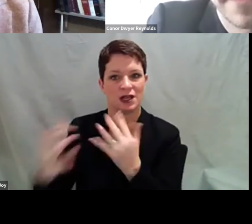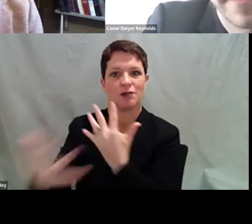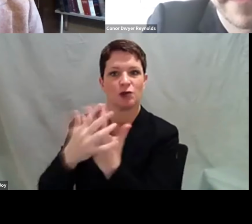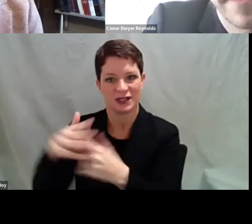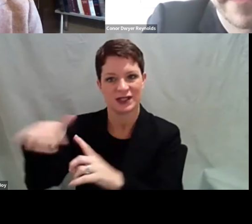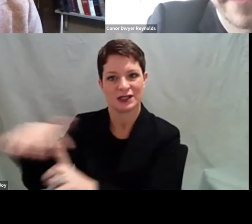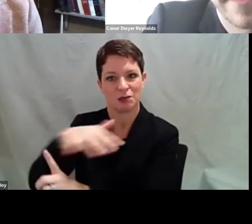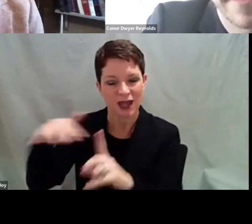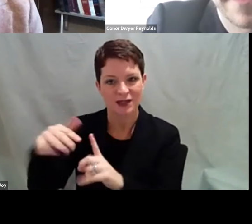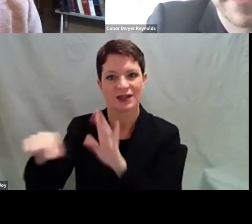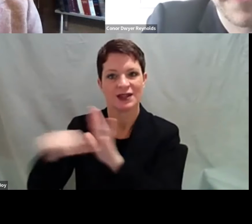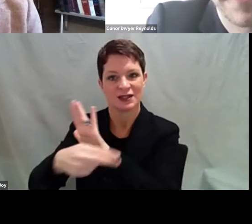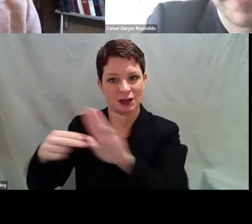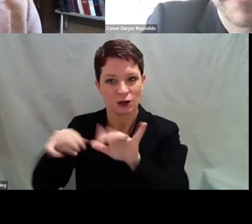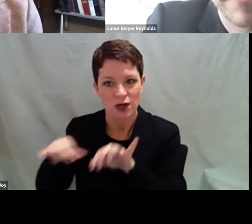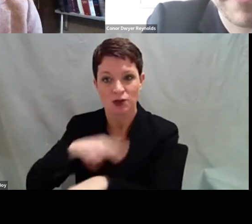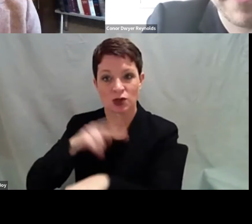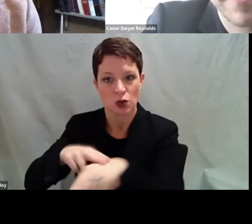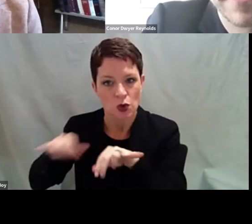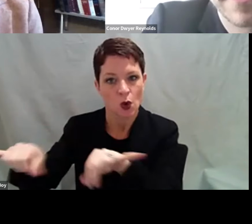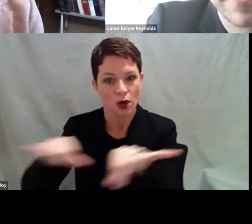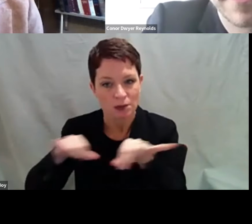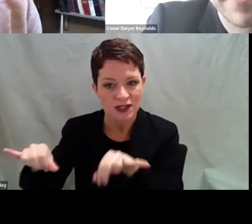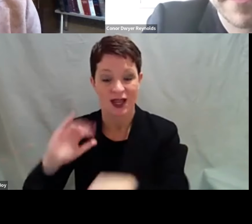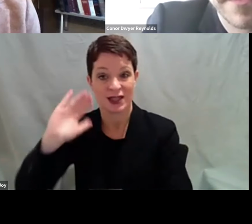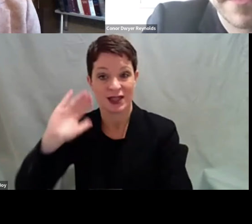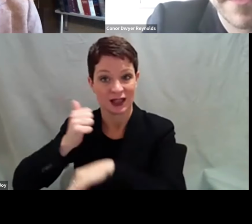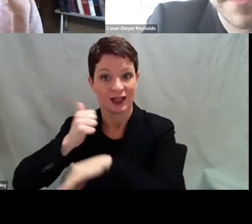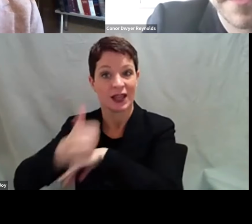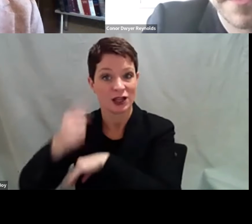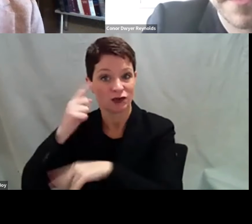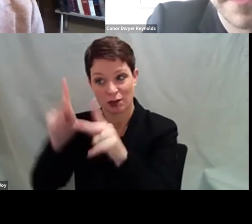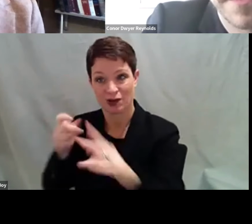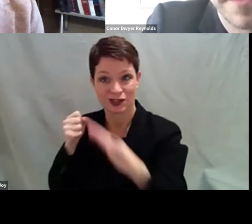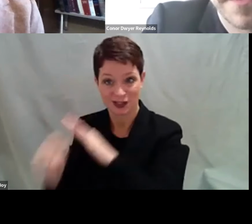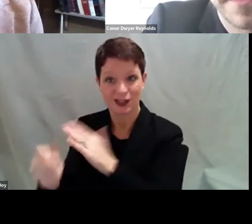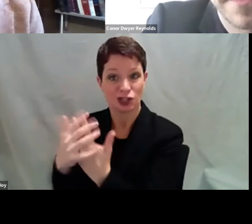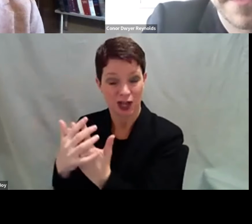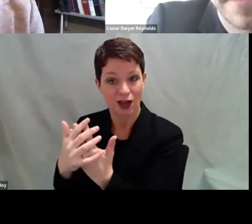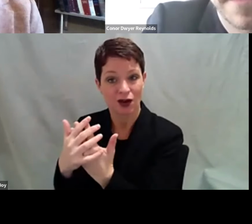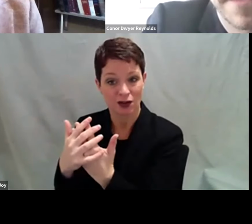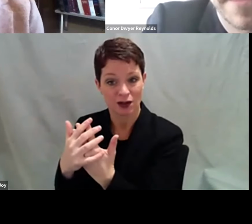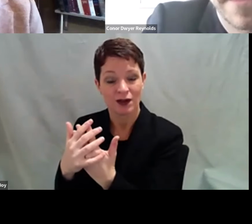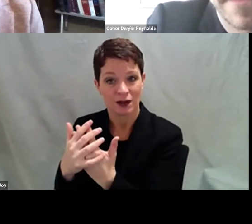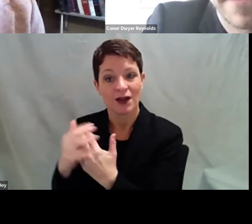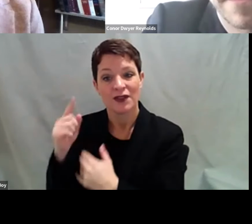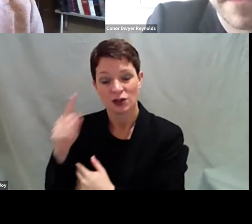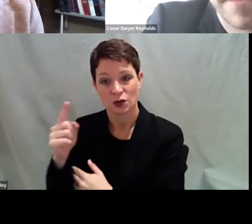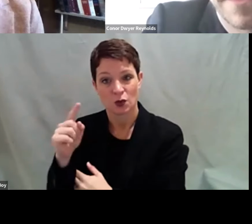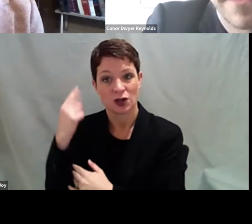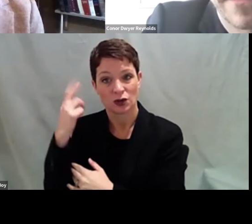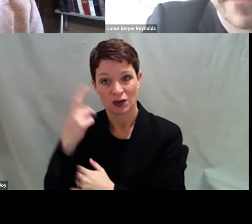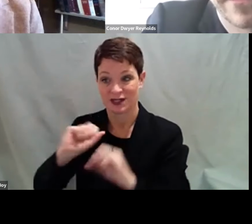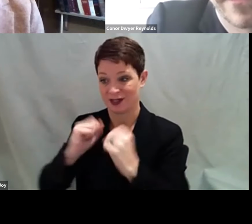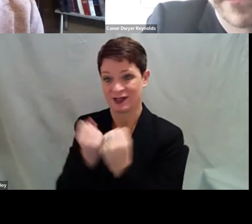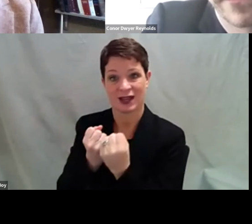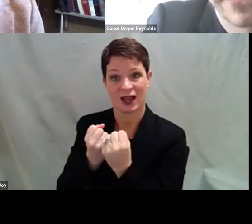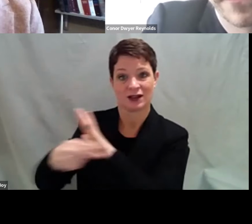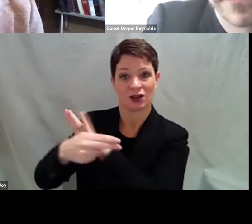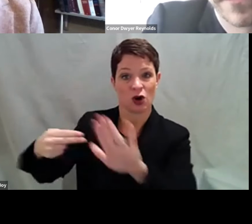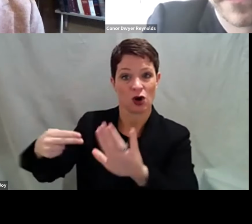those stereotypes and norms, and indeed the alleged basis for the person being there in the first place, is an act that society has labeled